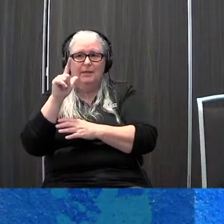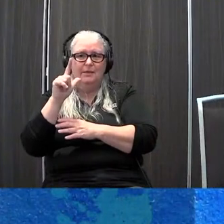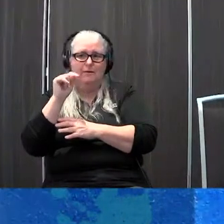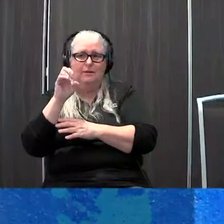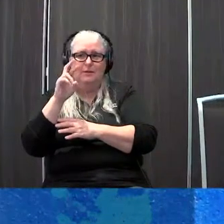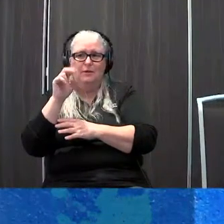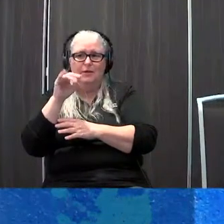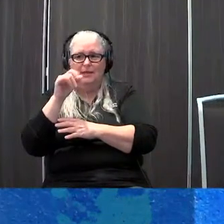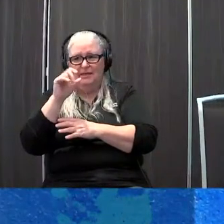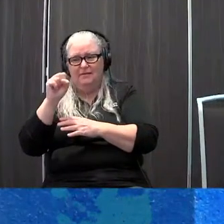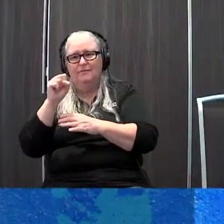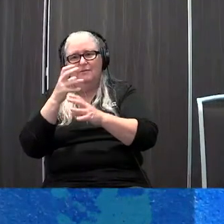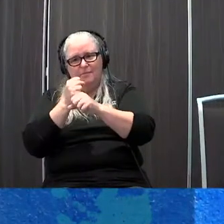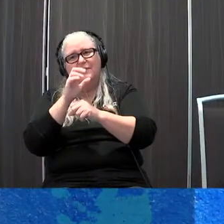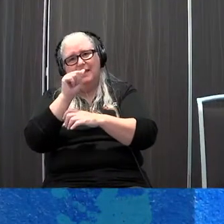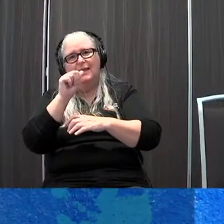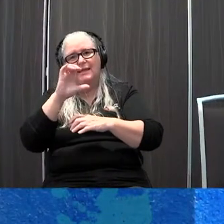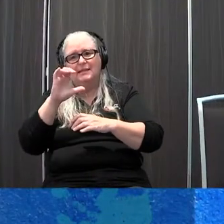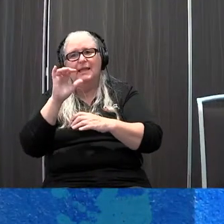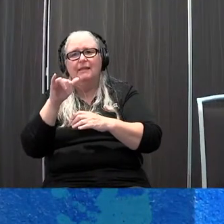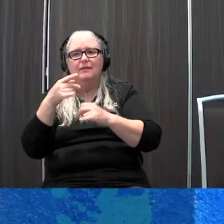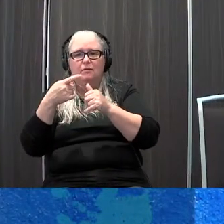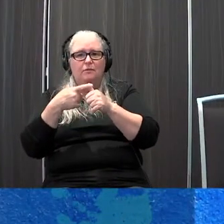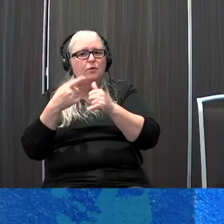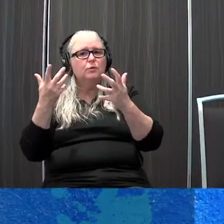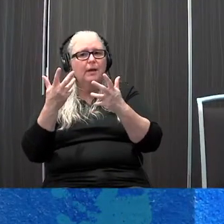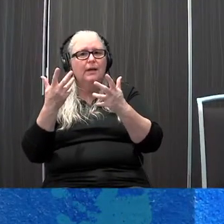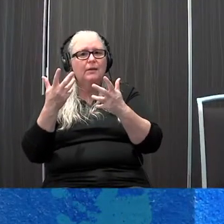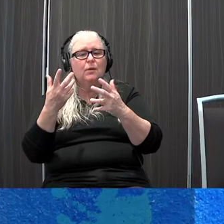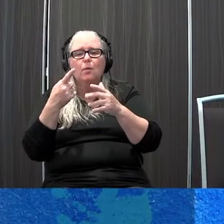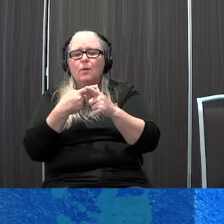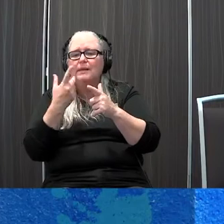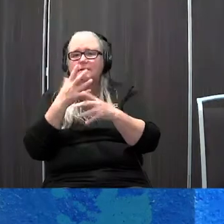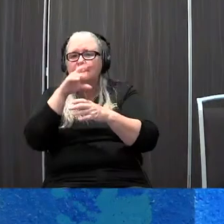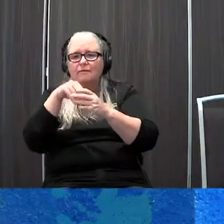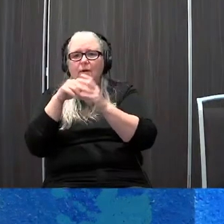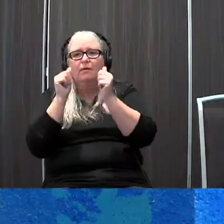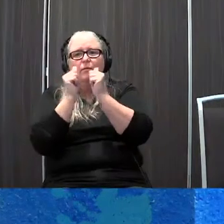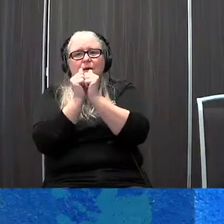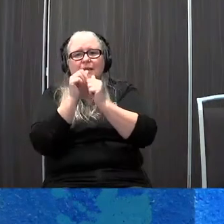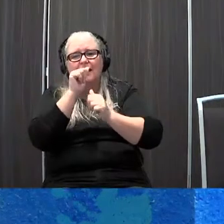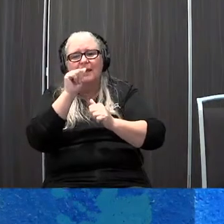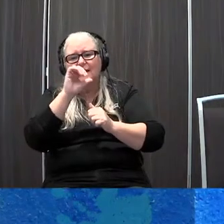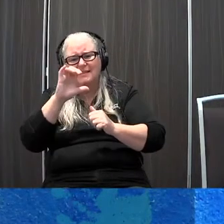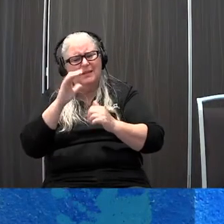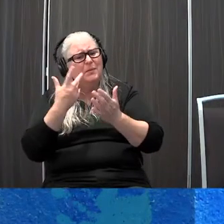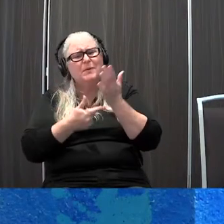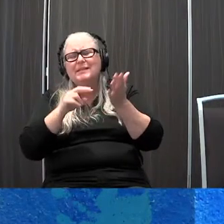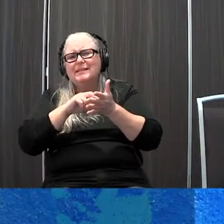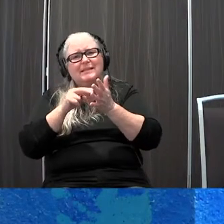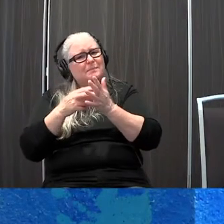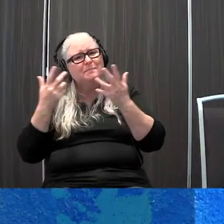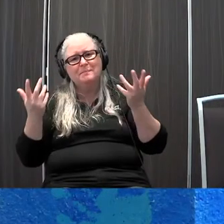first slide here is just the definition of what is involved when you hear that term AAC what does that mean